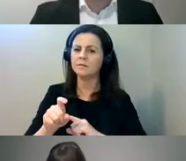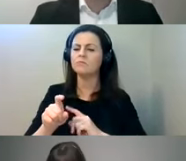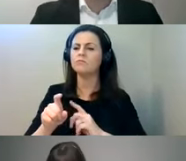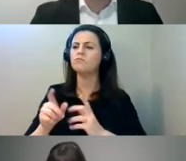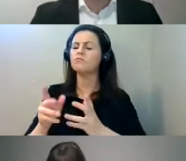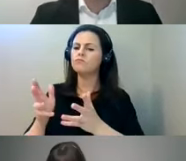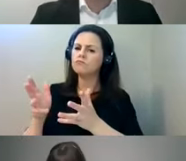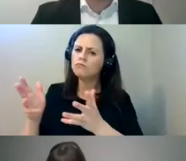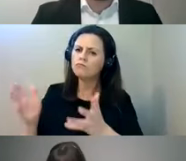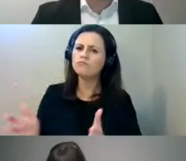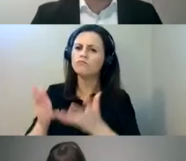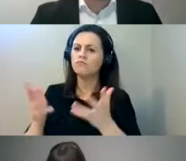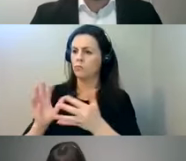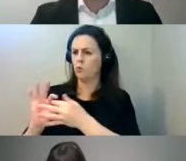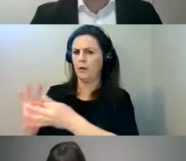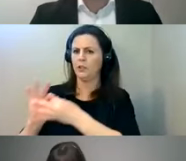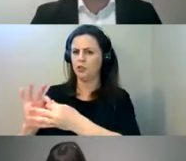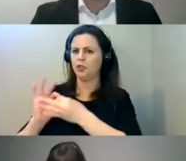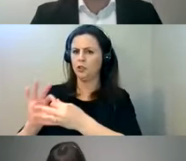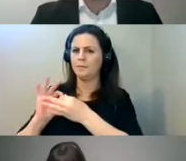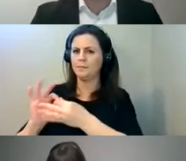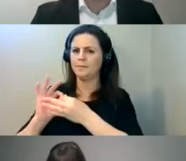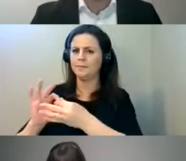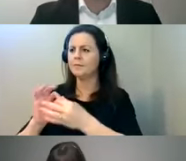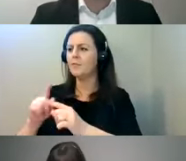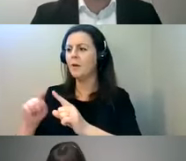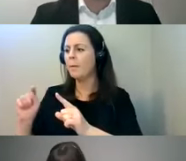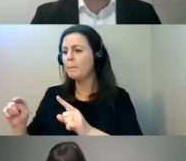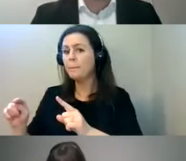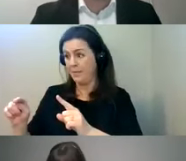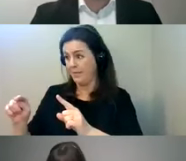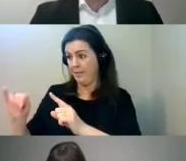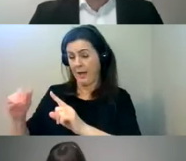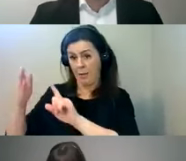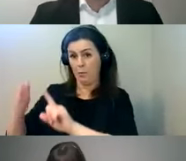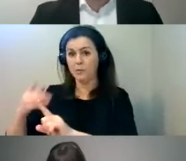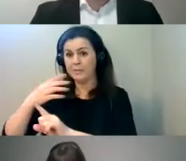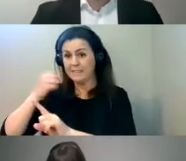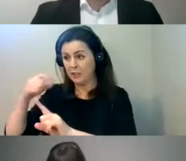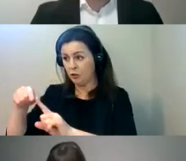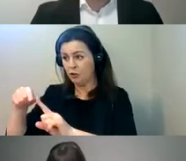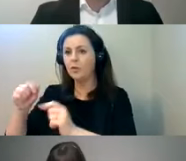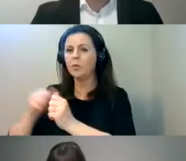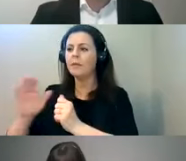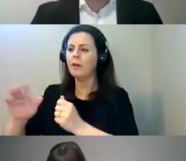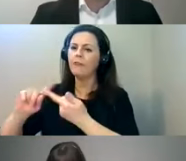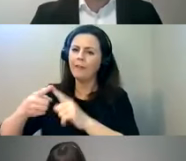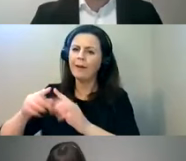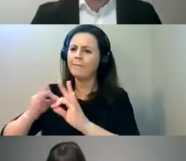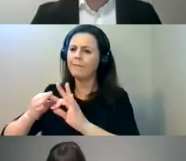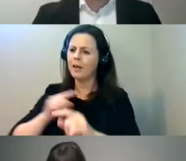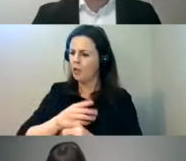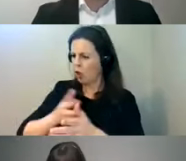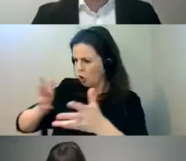the relationships between the grantor and supportive friends or family of the grantor. So it's important that the